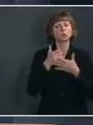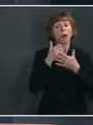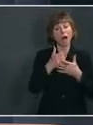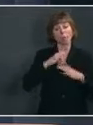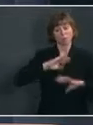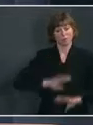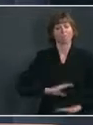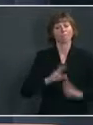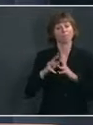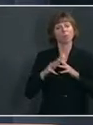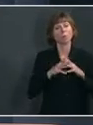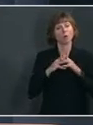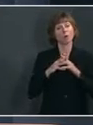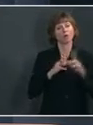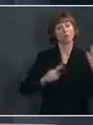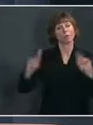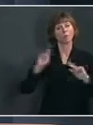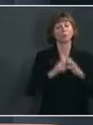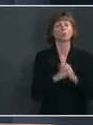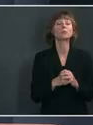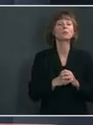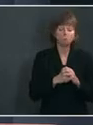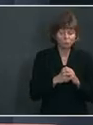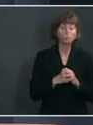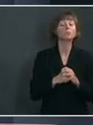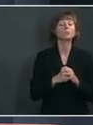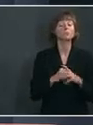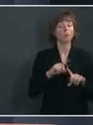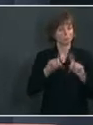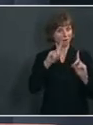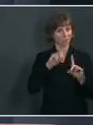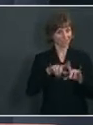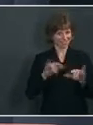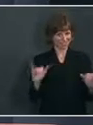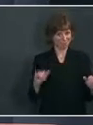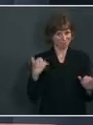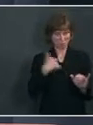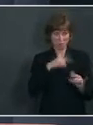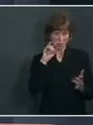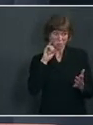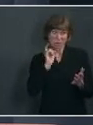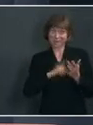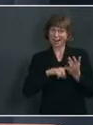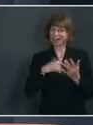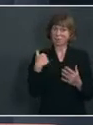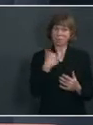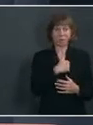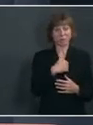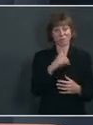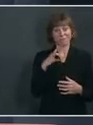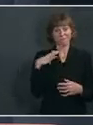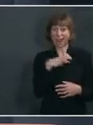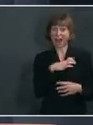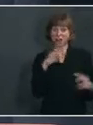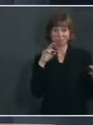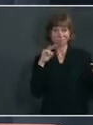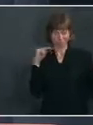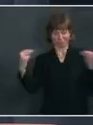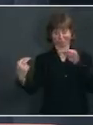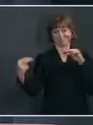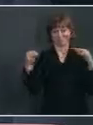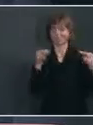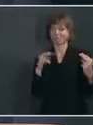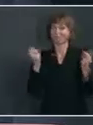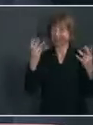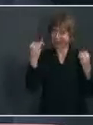to the American public. But we also recognize that members of Congress have, they're not wallflowers. They have different points of view. They have lots